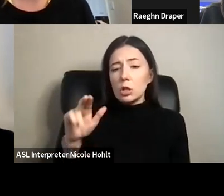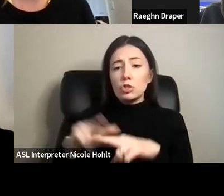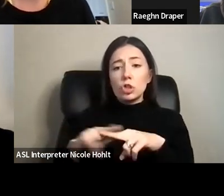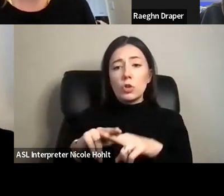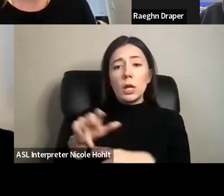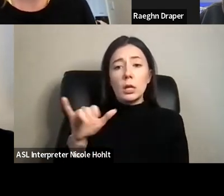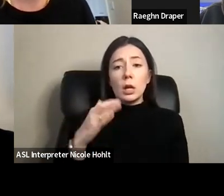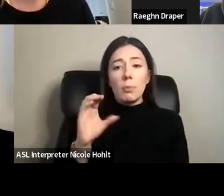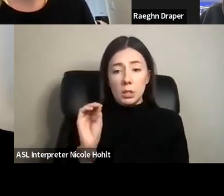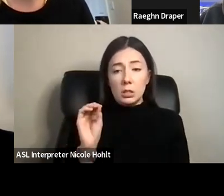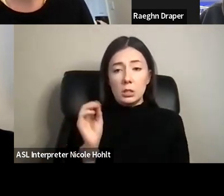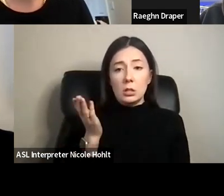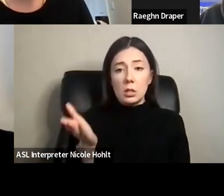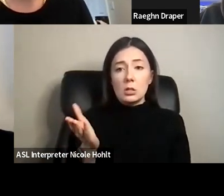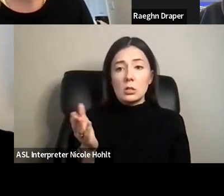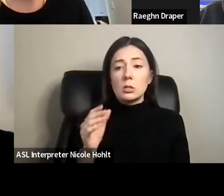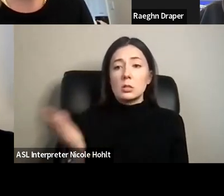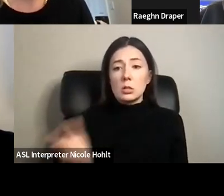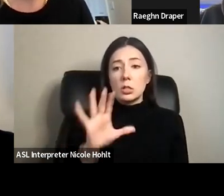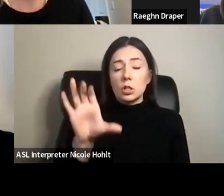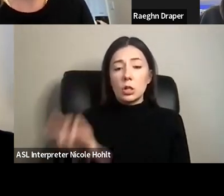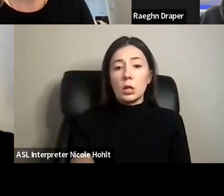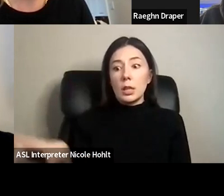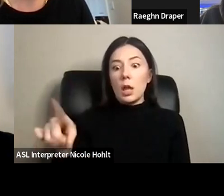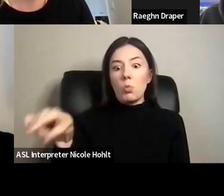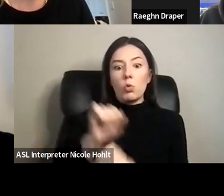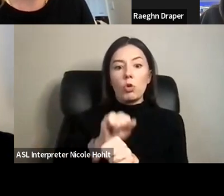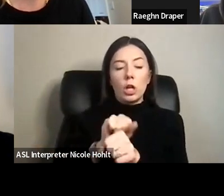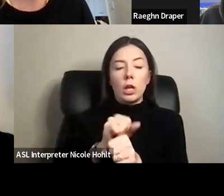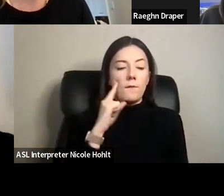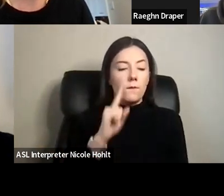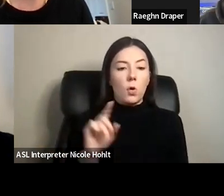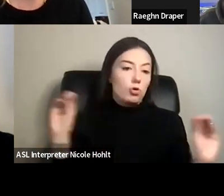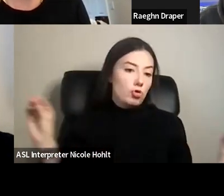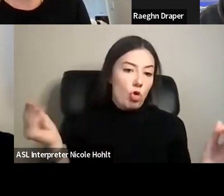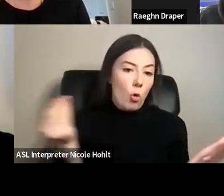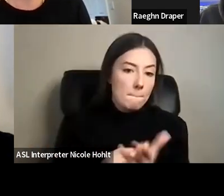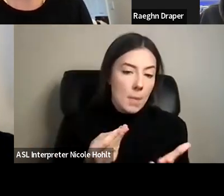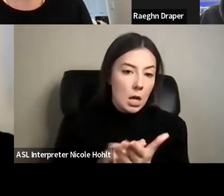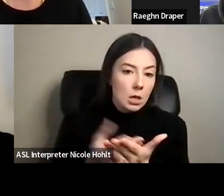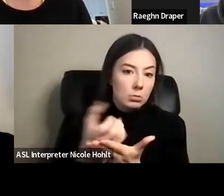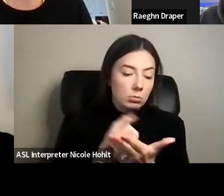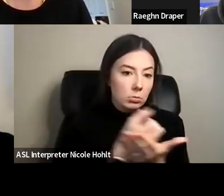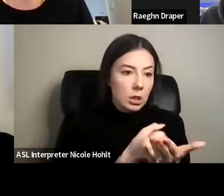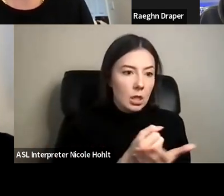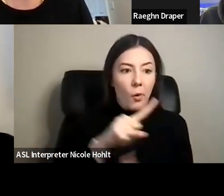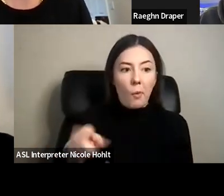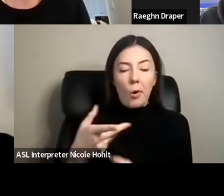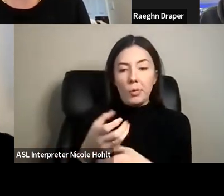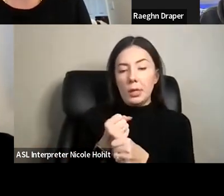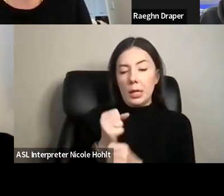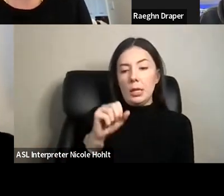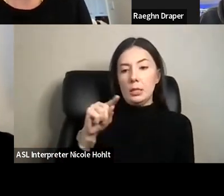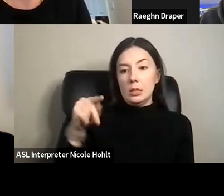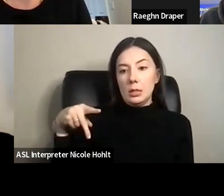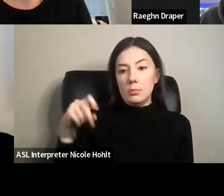company. And they were working for no wages and they were just getting tips. And women